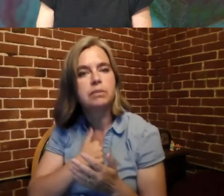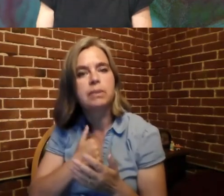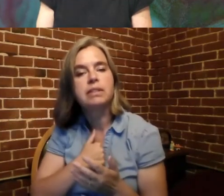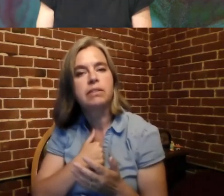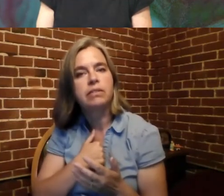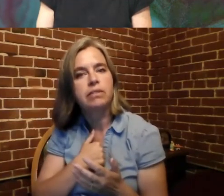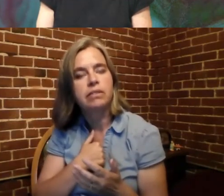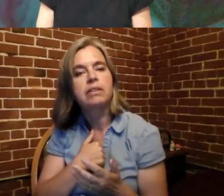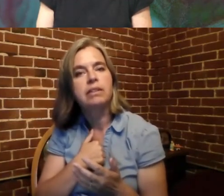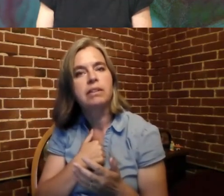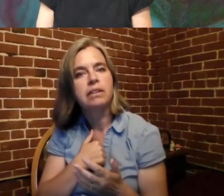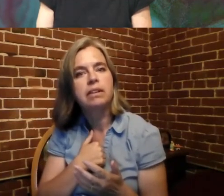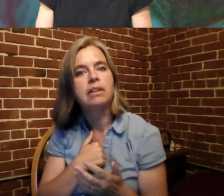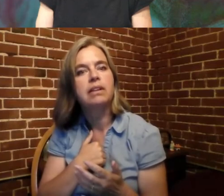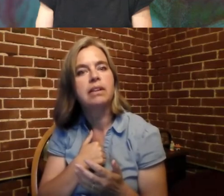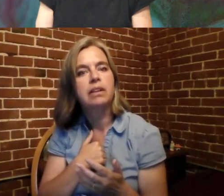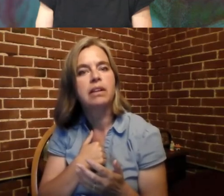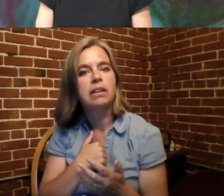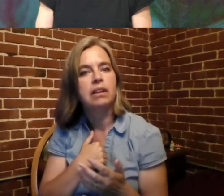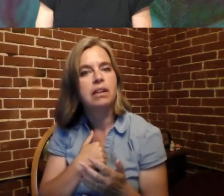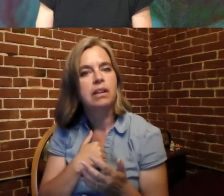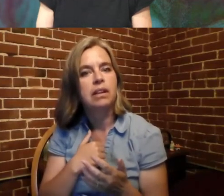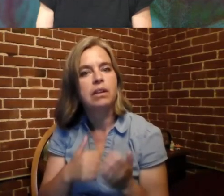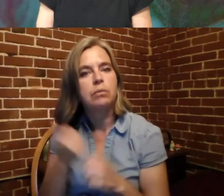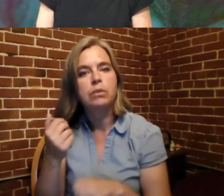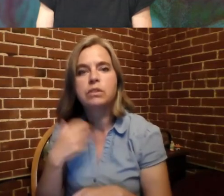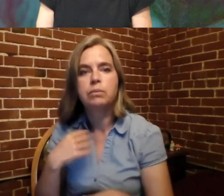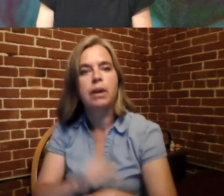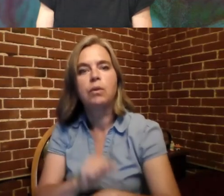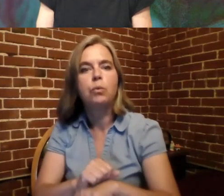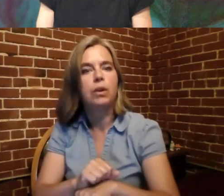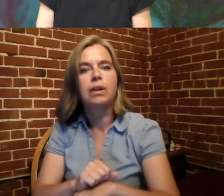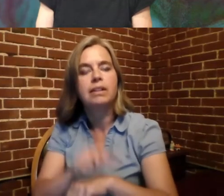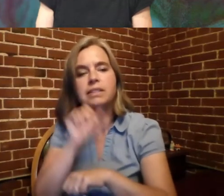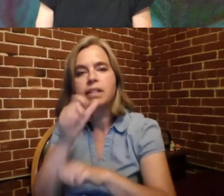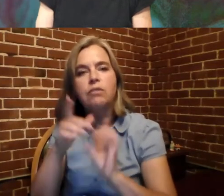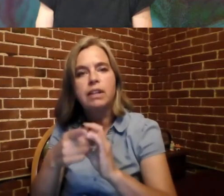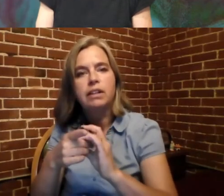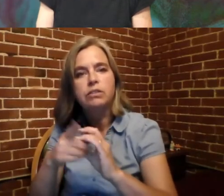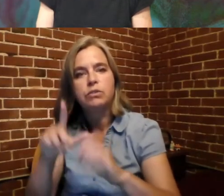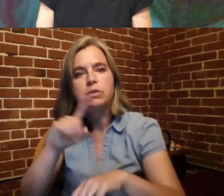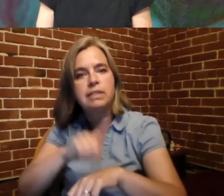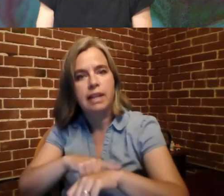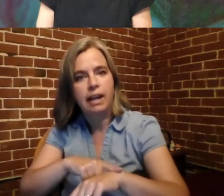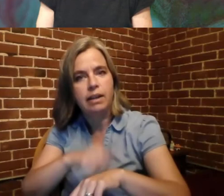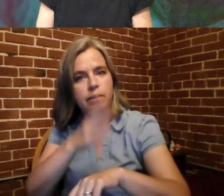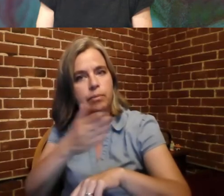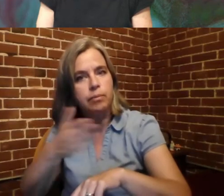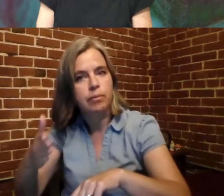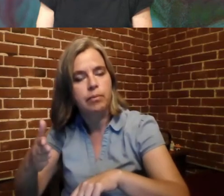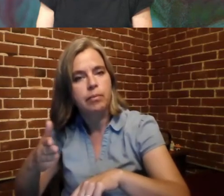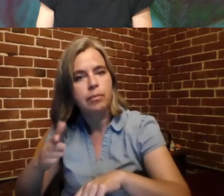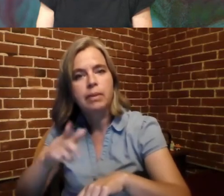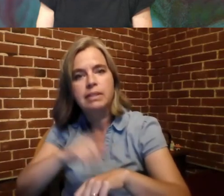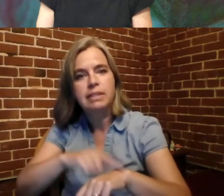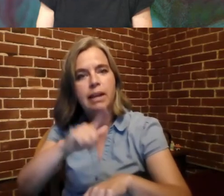My most of my work don't do with time lapse, and I do a lot of